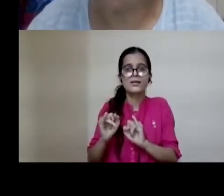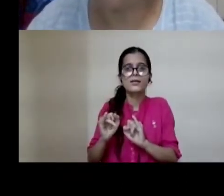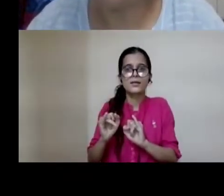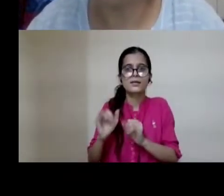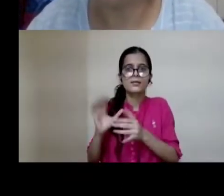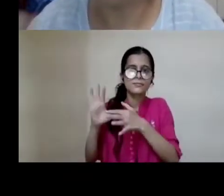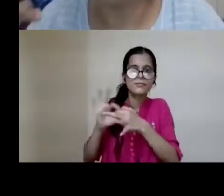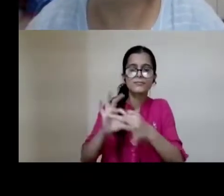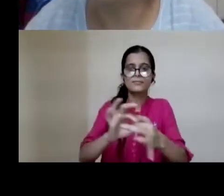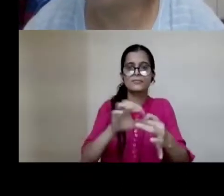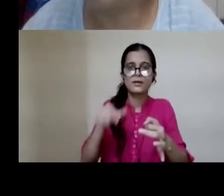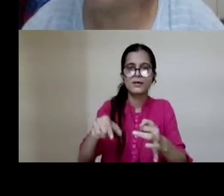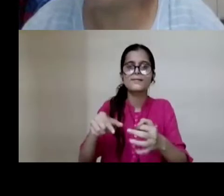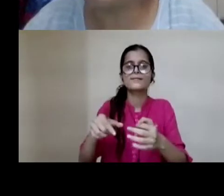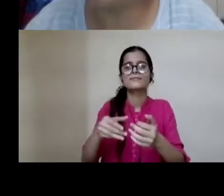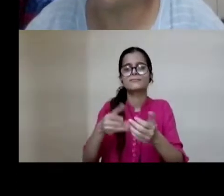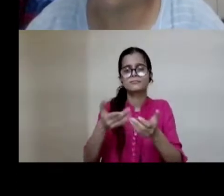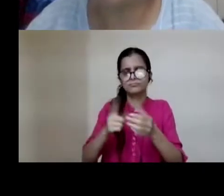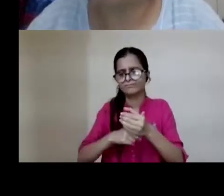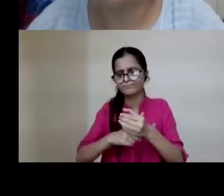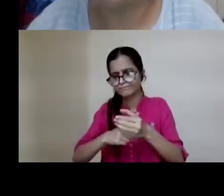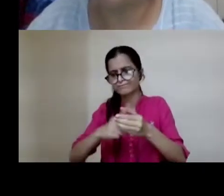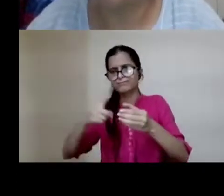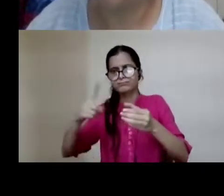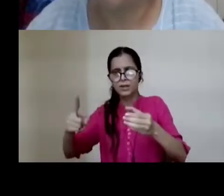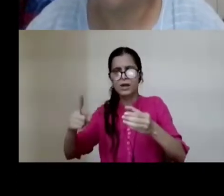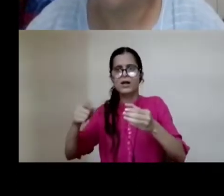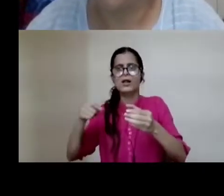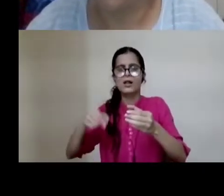is somewhere an exclusion which is practiced.